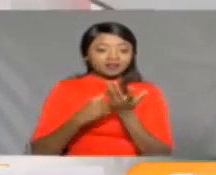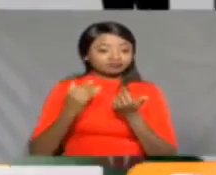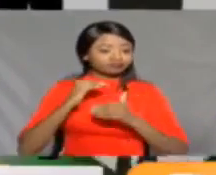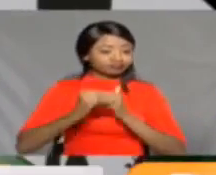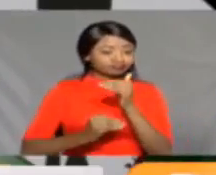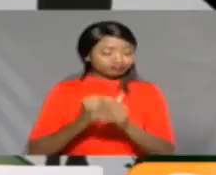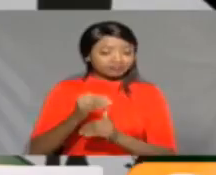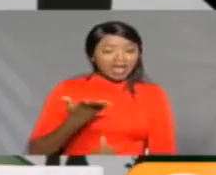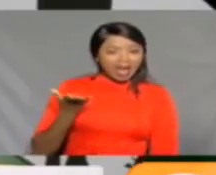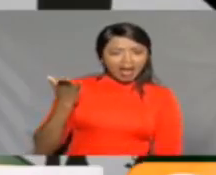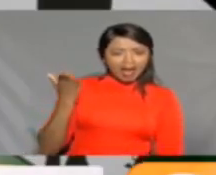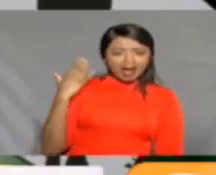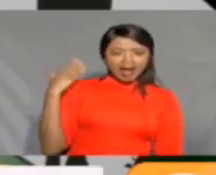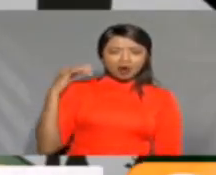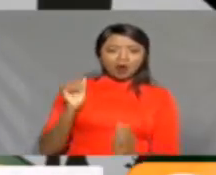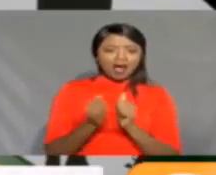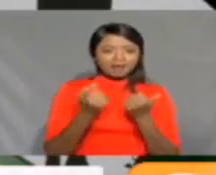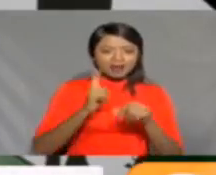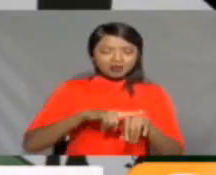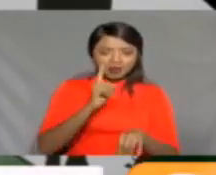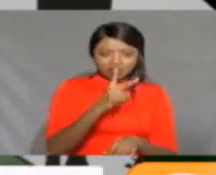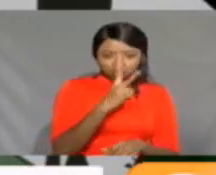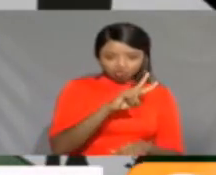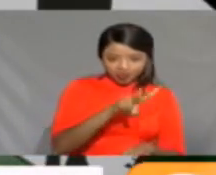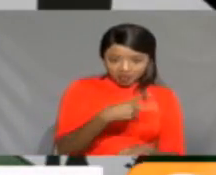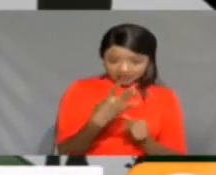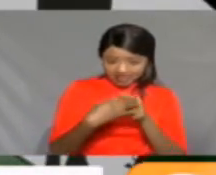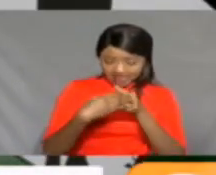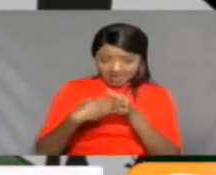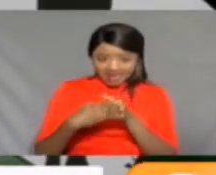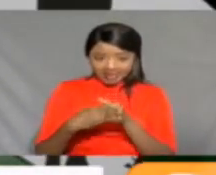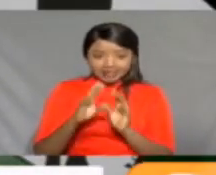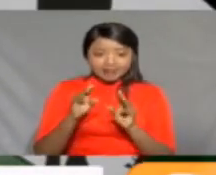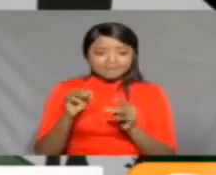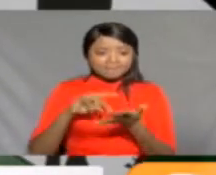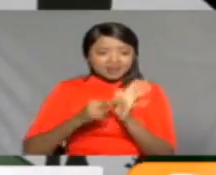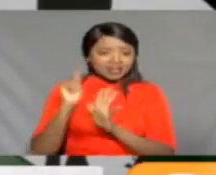last census in 2009 placed the country's population at